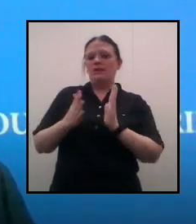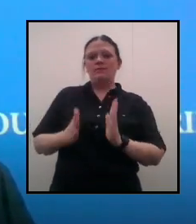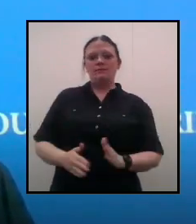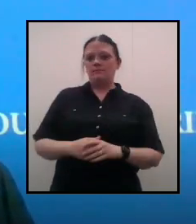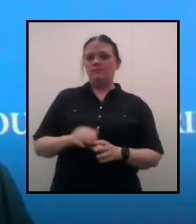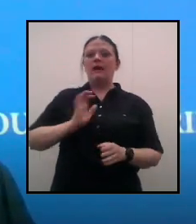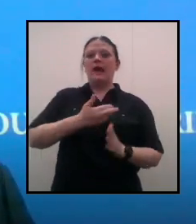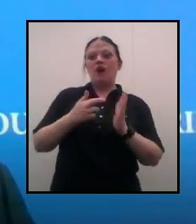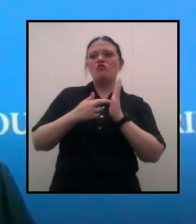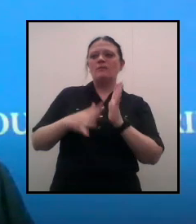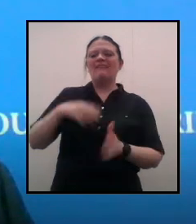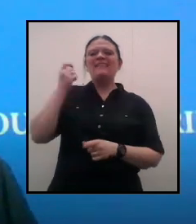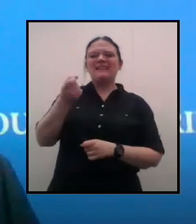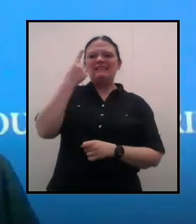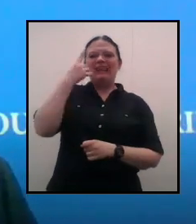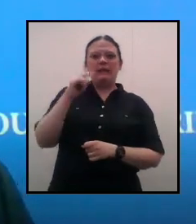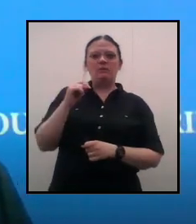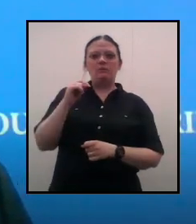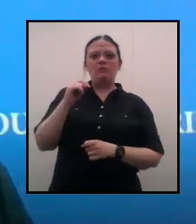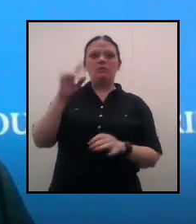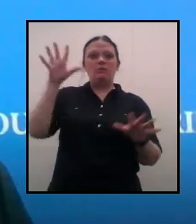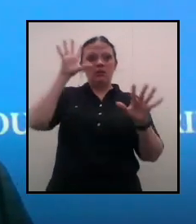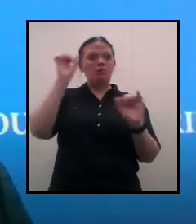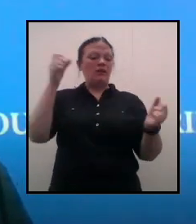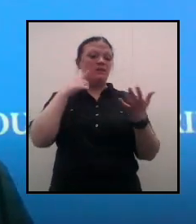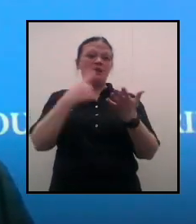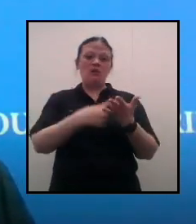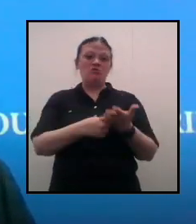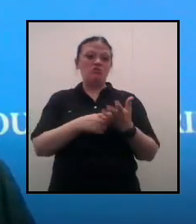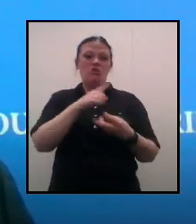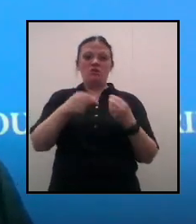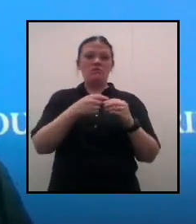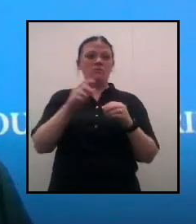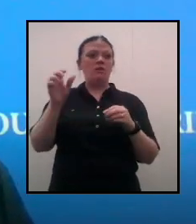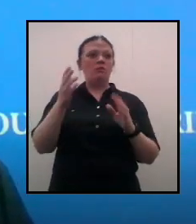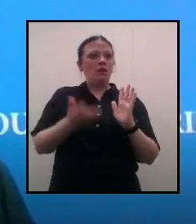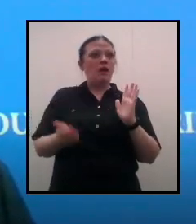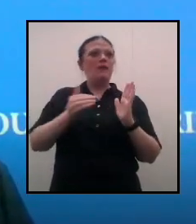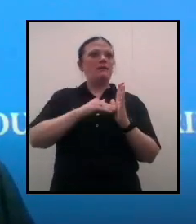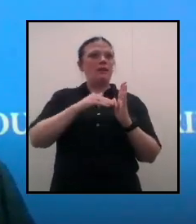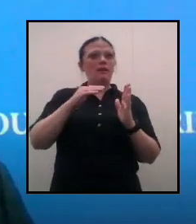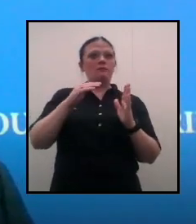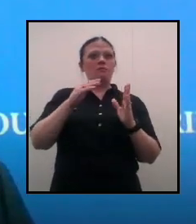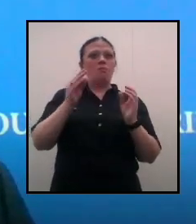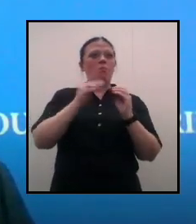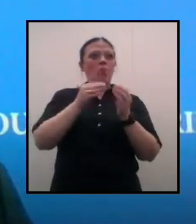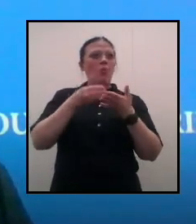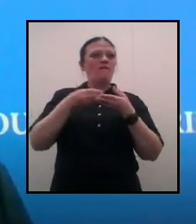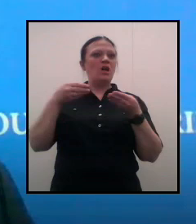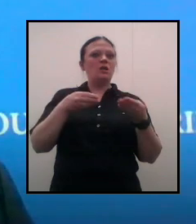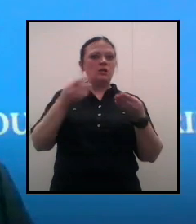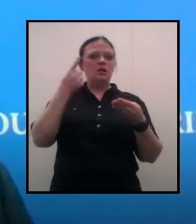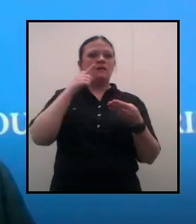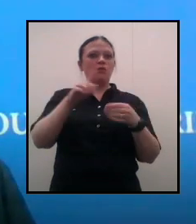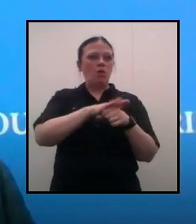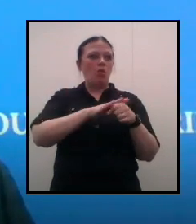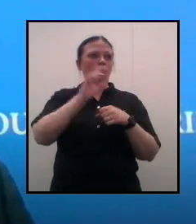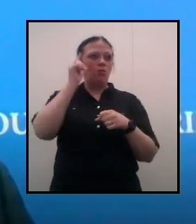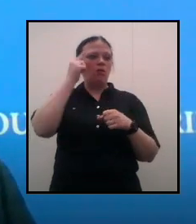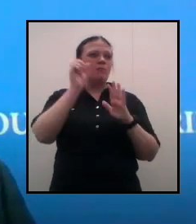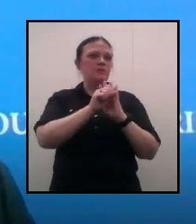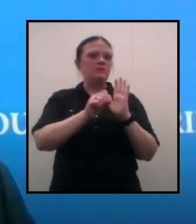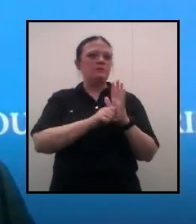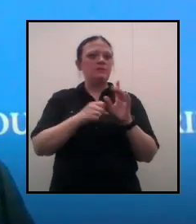York representatives get it. The president has even talked about doing another round of funding for local governments and state governments. I think he gets it. This